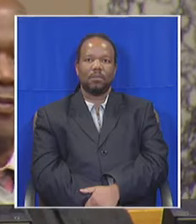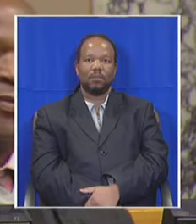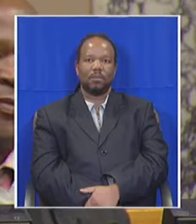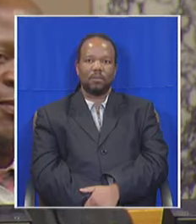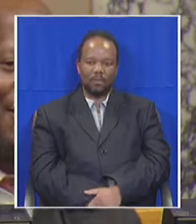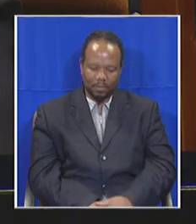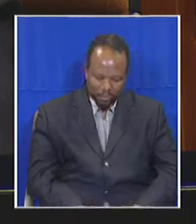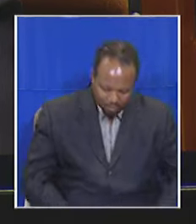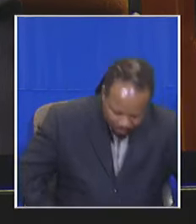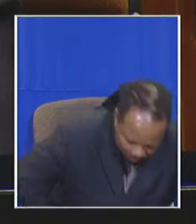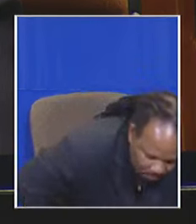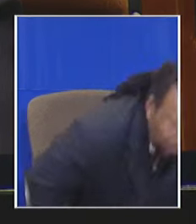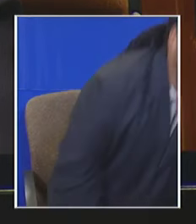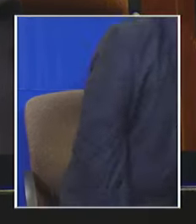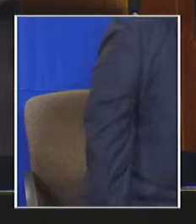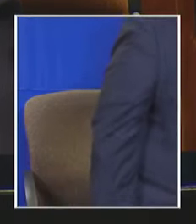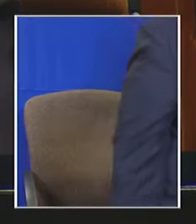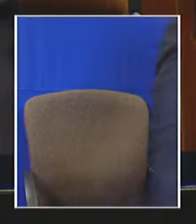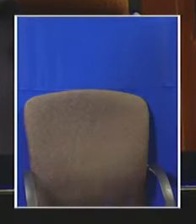much. Sithokoze, GA.